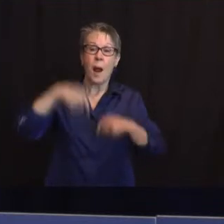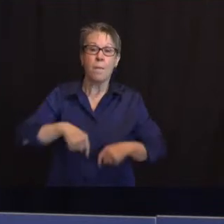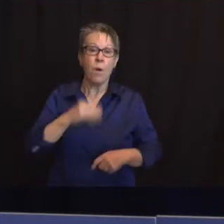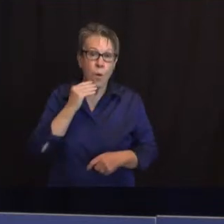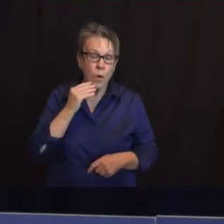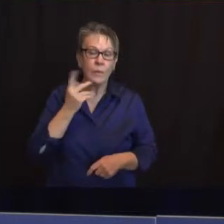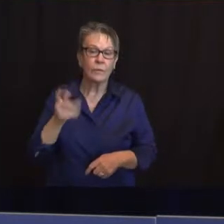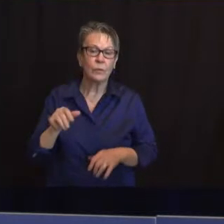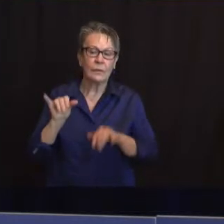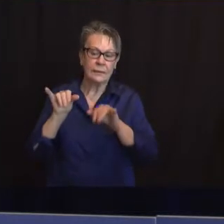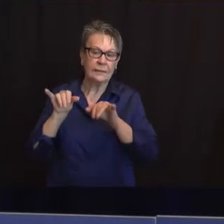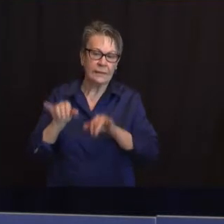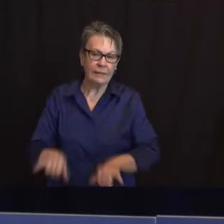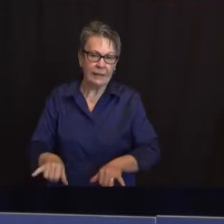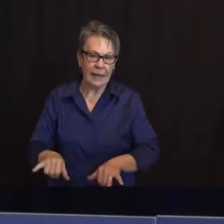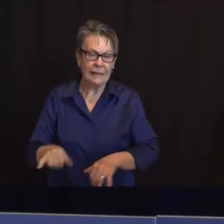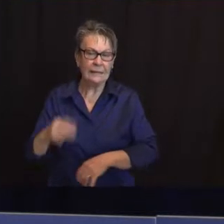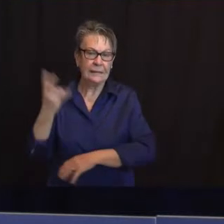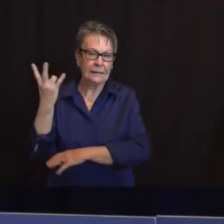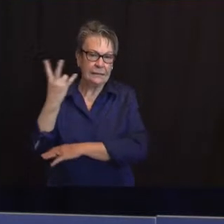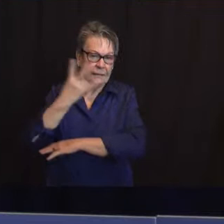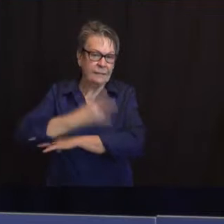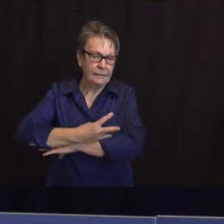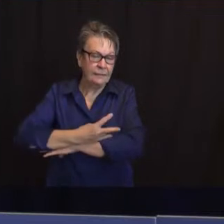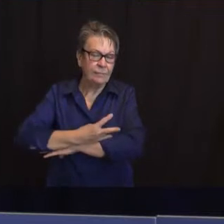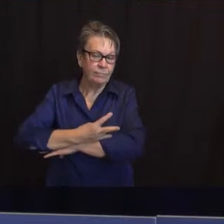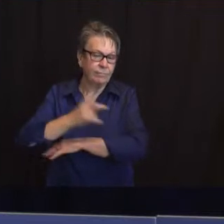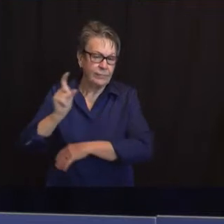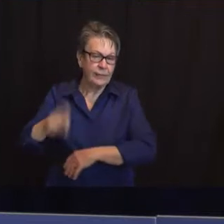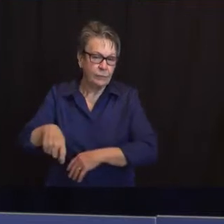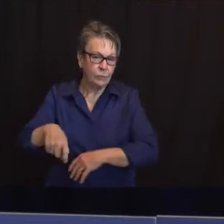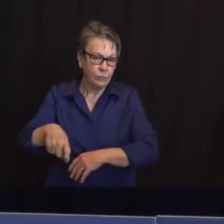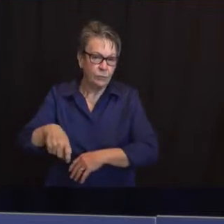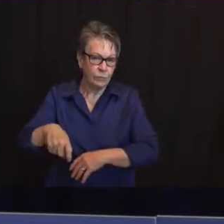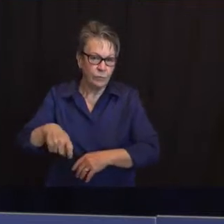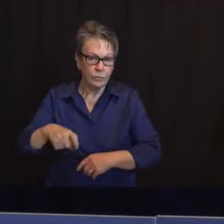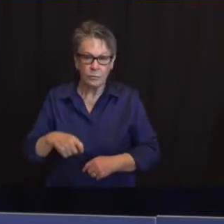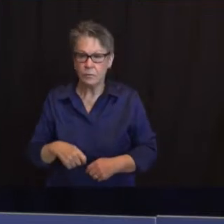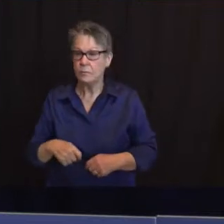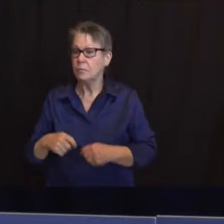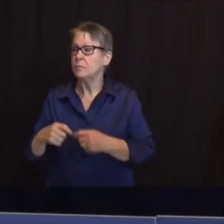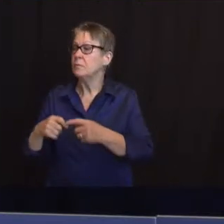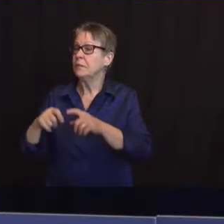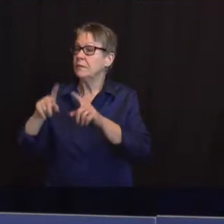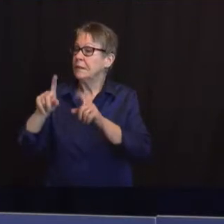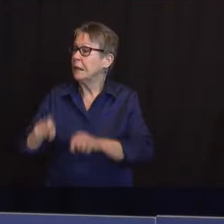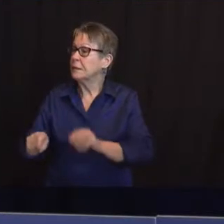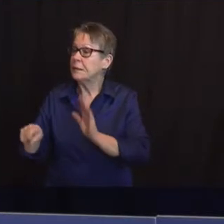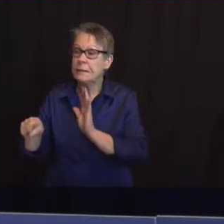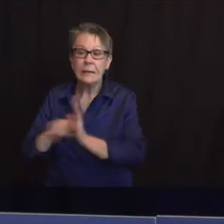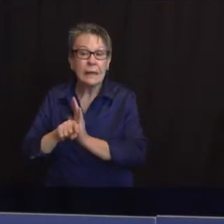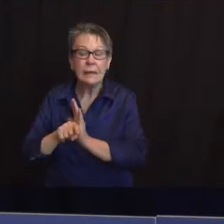the post-travel test is negative. If they are not tested after travel, they should stay home and